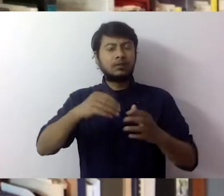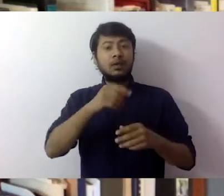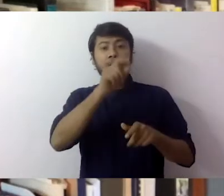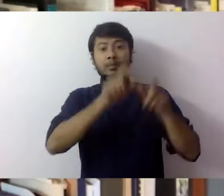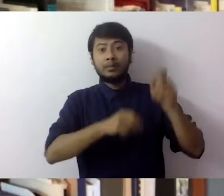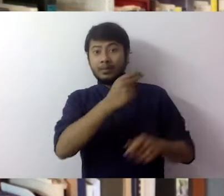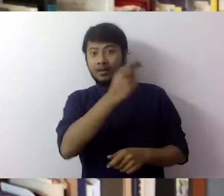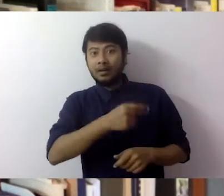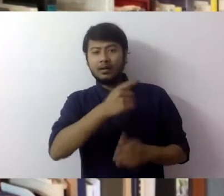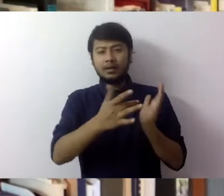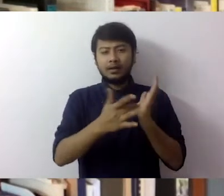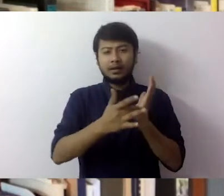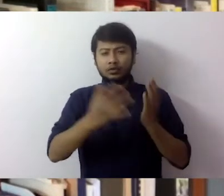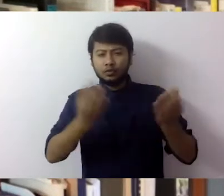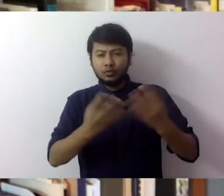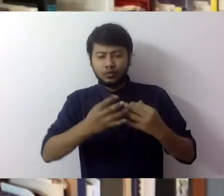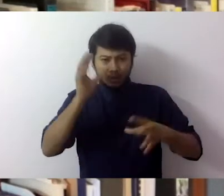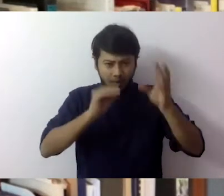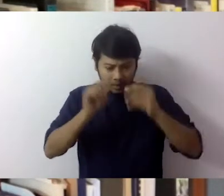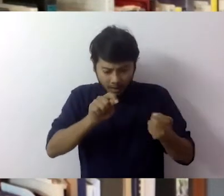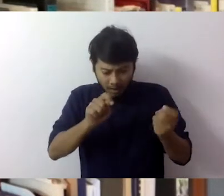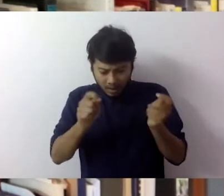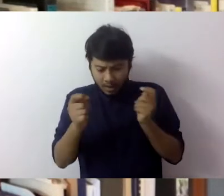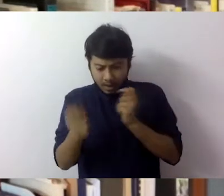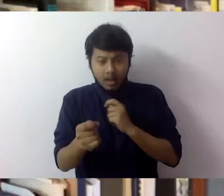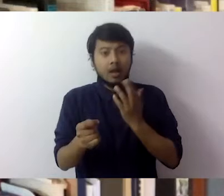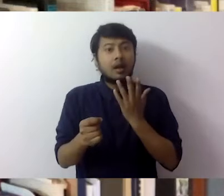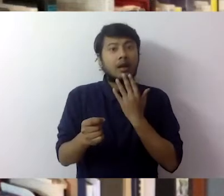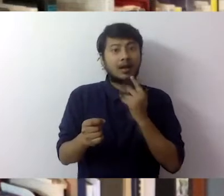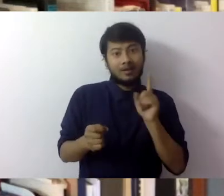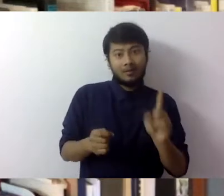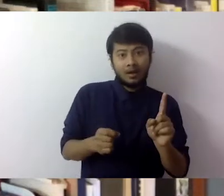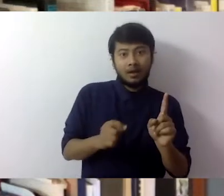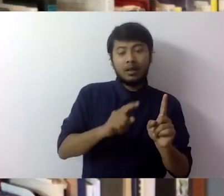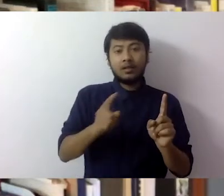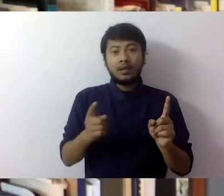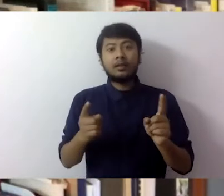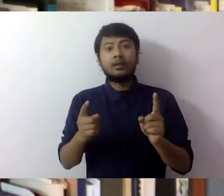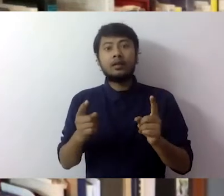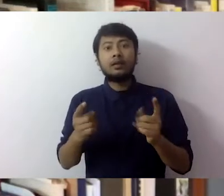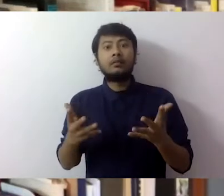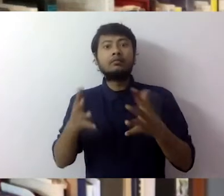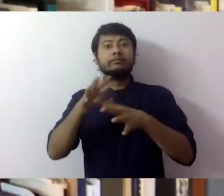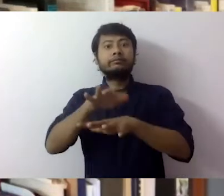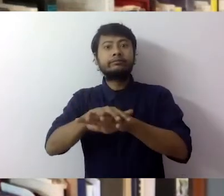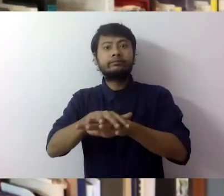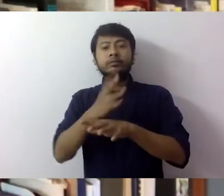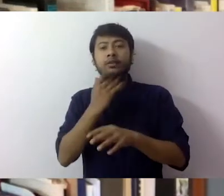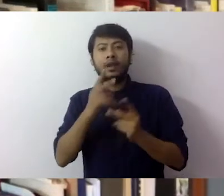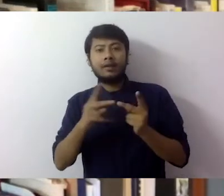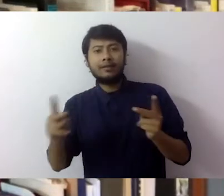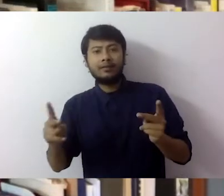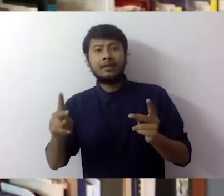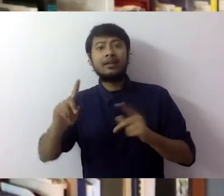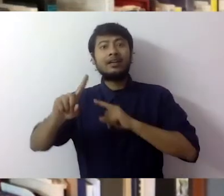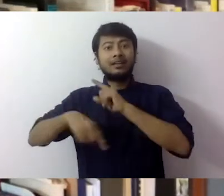technique. Very rapidly, they moved from one-color lithographs to using a mix of color printing and hand coloring, and